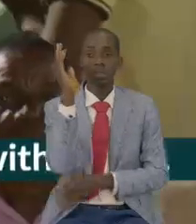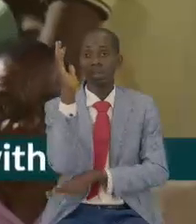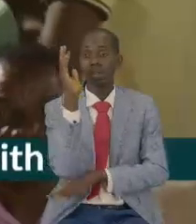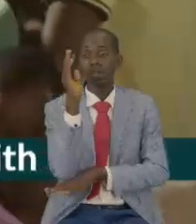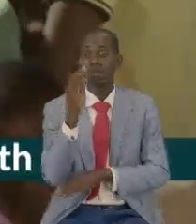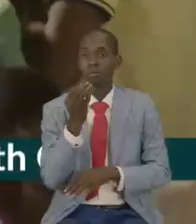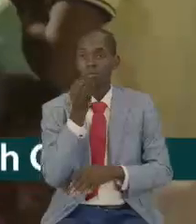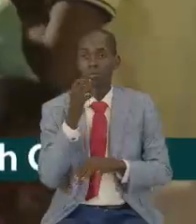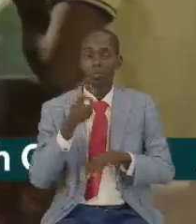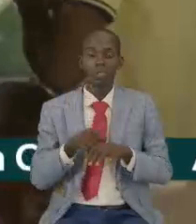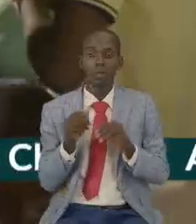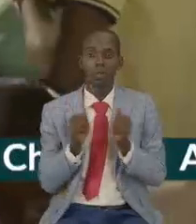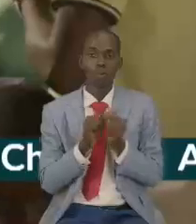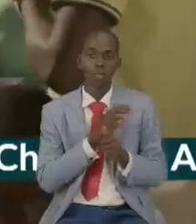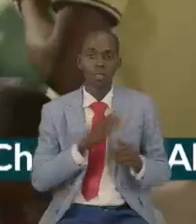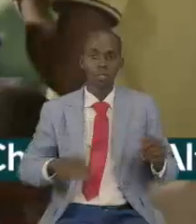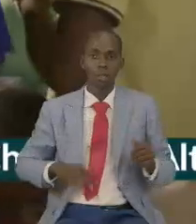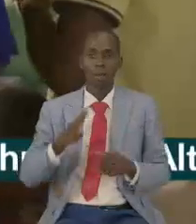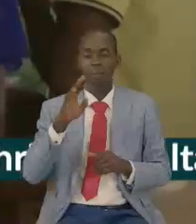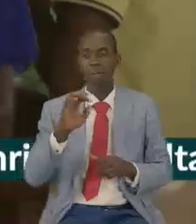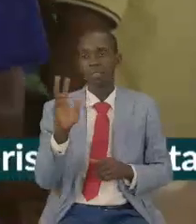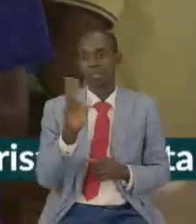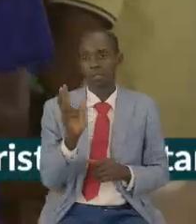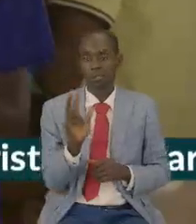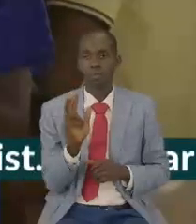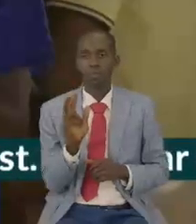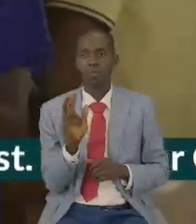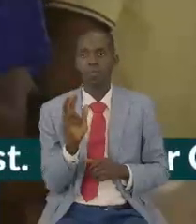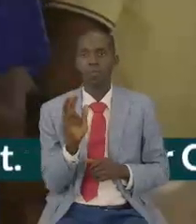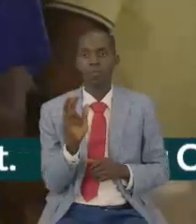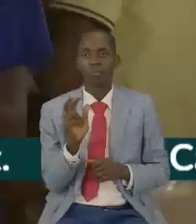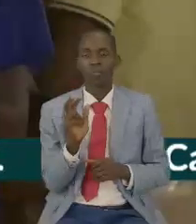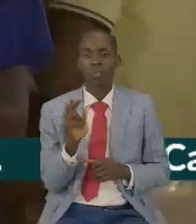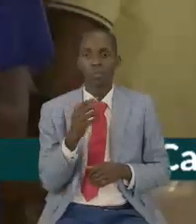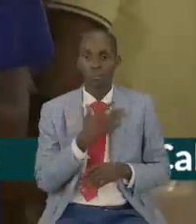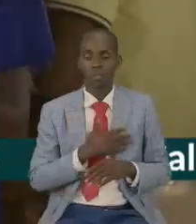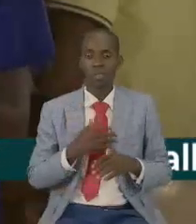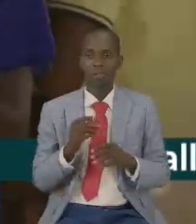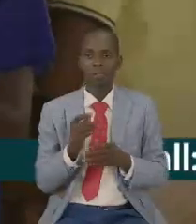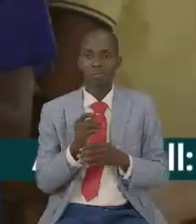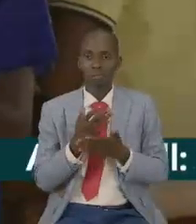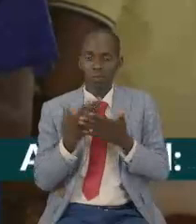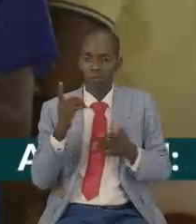don't miss out the phone number. If you miss the phone number, we have lost them. Quickly, quickly.